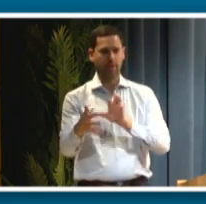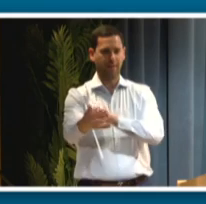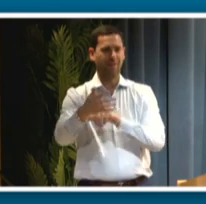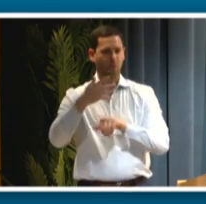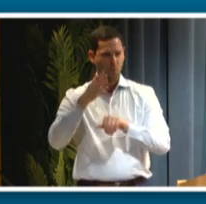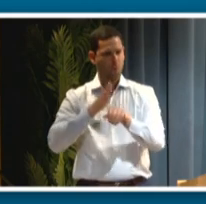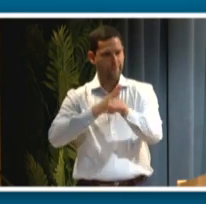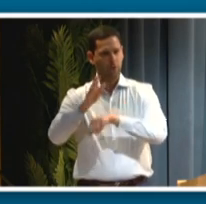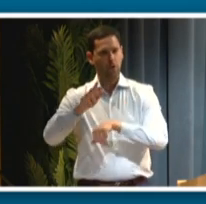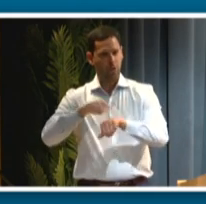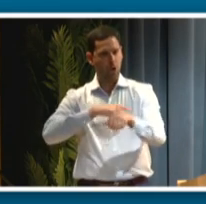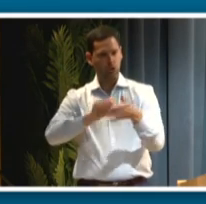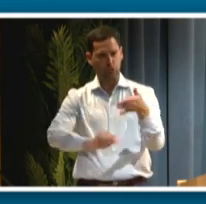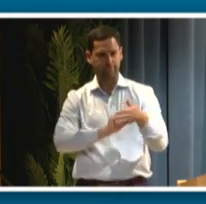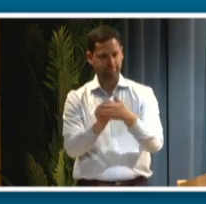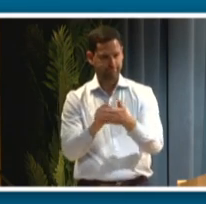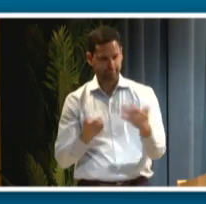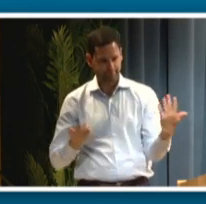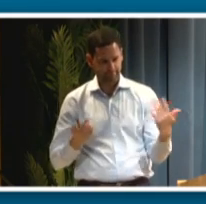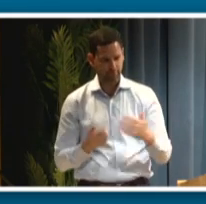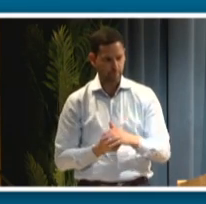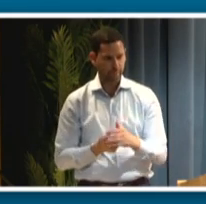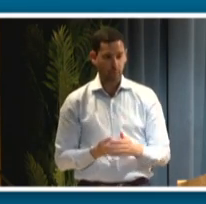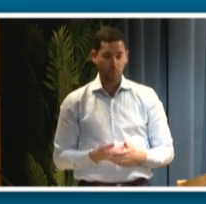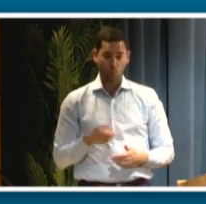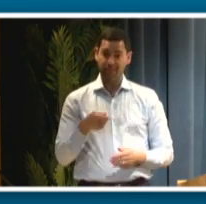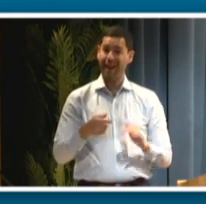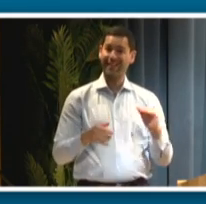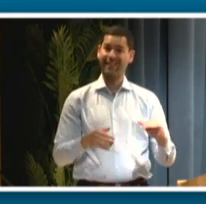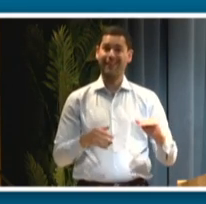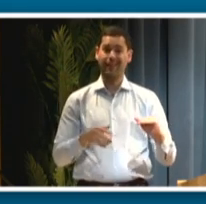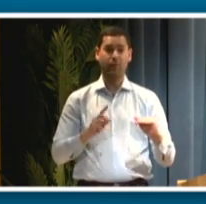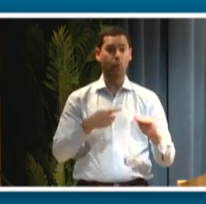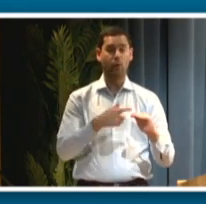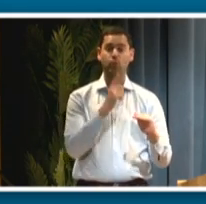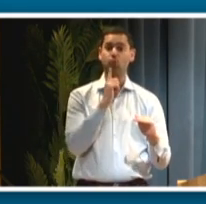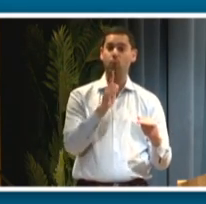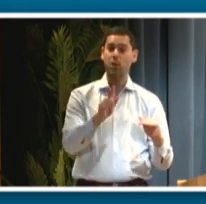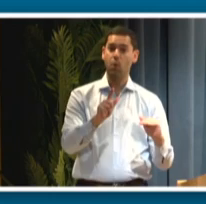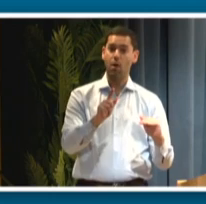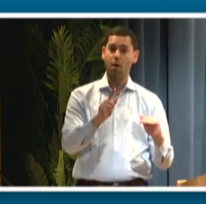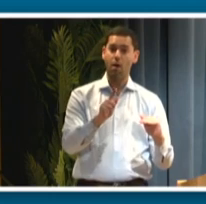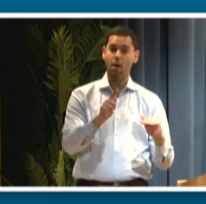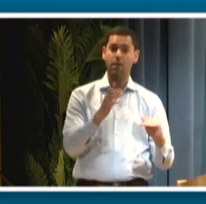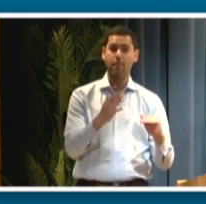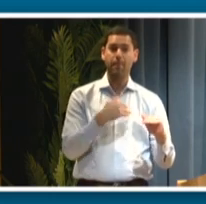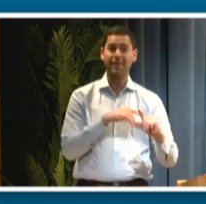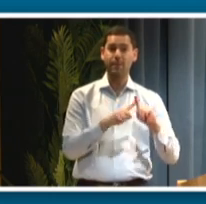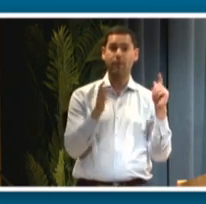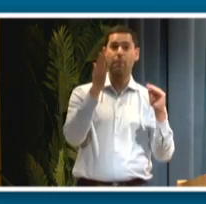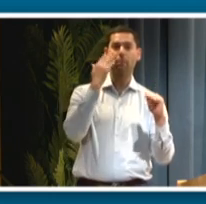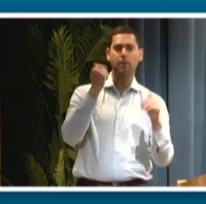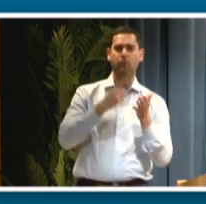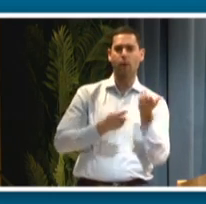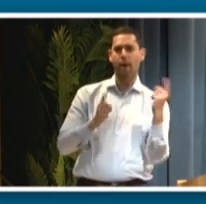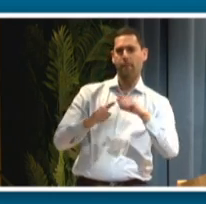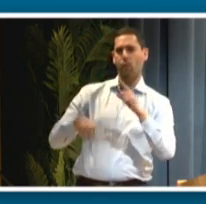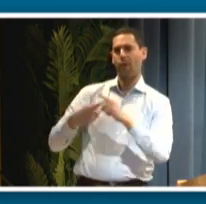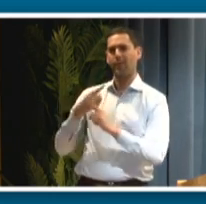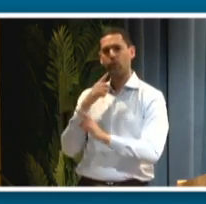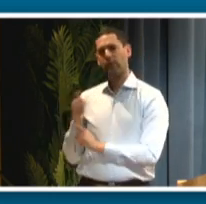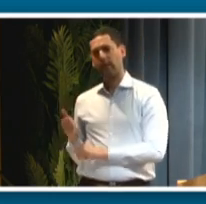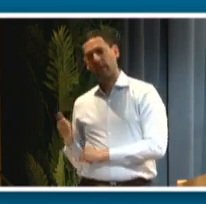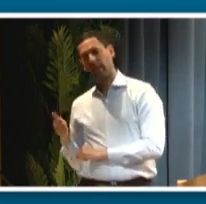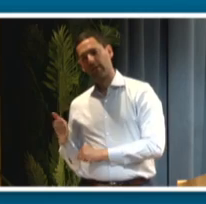have. Who that kid might be at 21 could be completely different because of the moment that we had when that kid was 10. But it may not look like that until